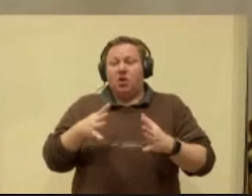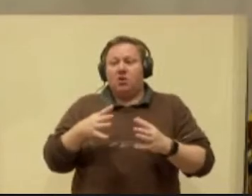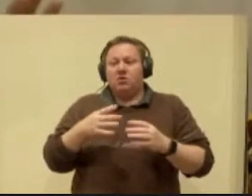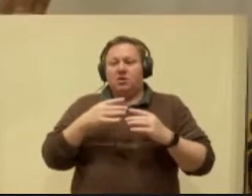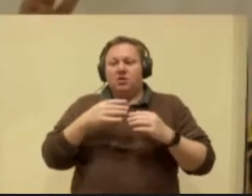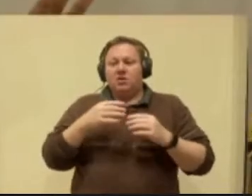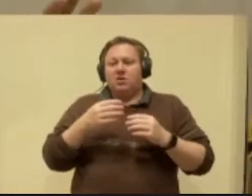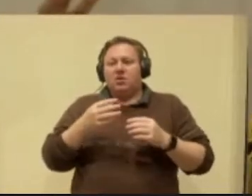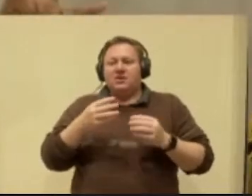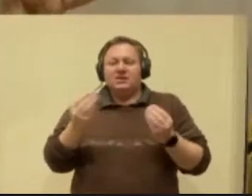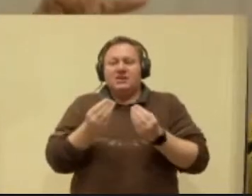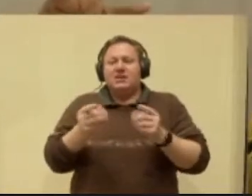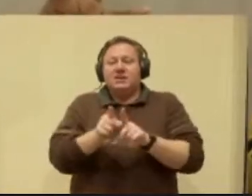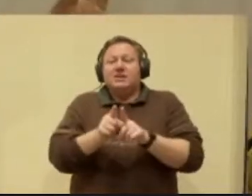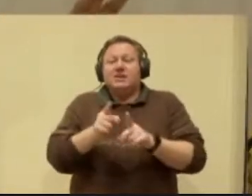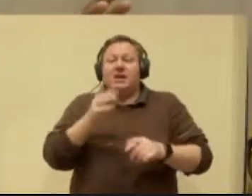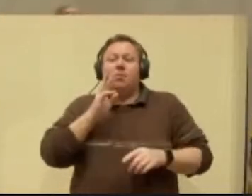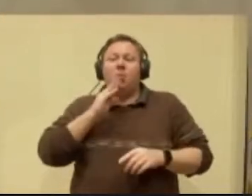foreign